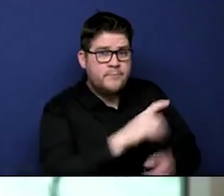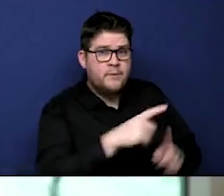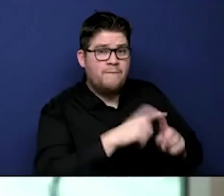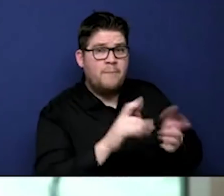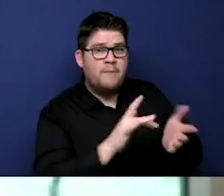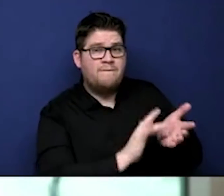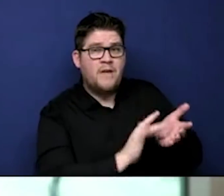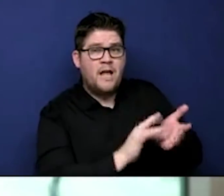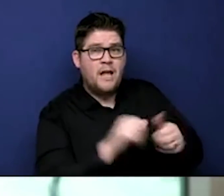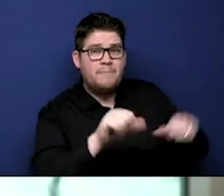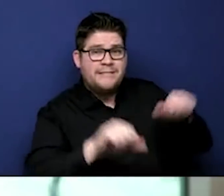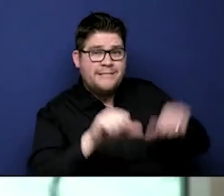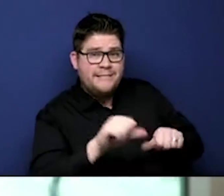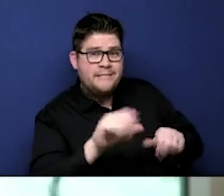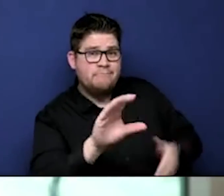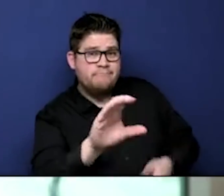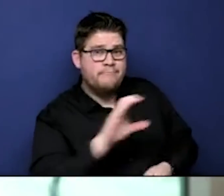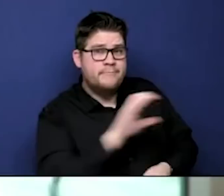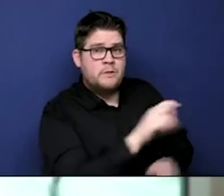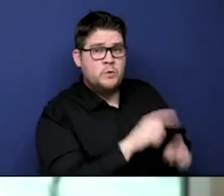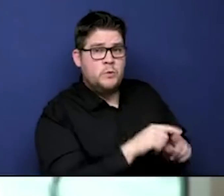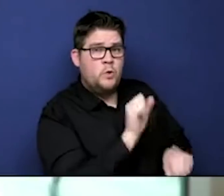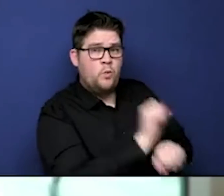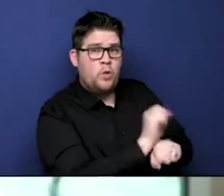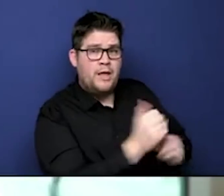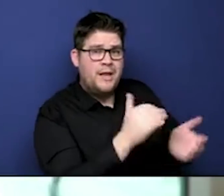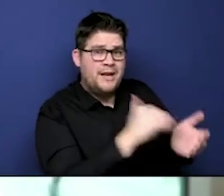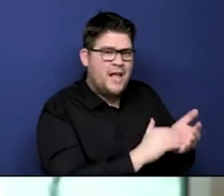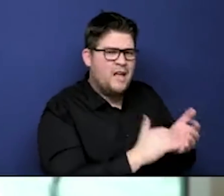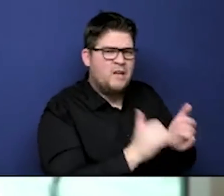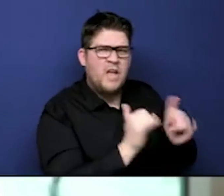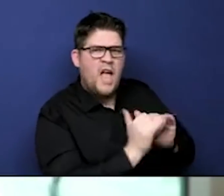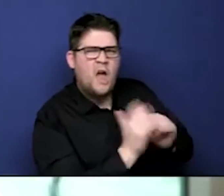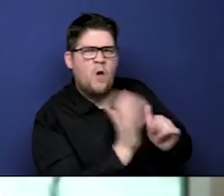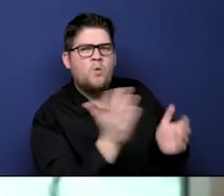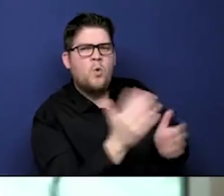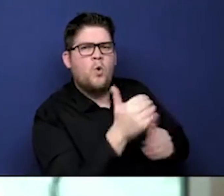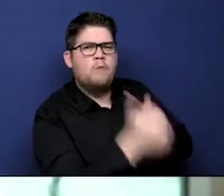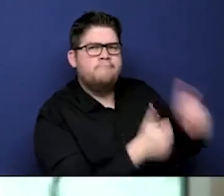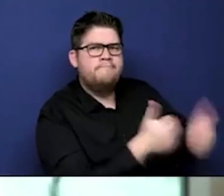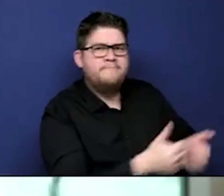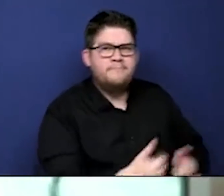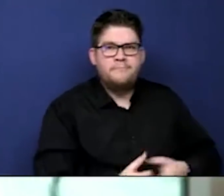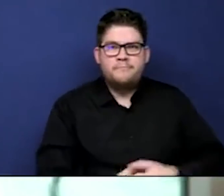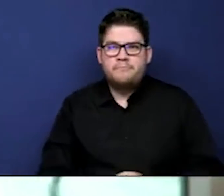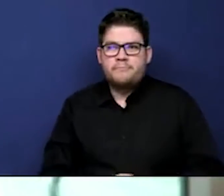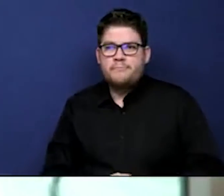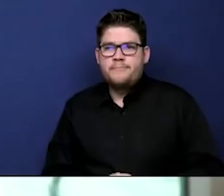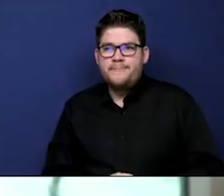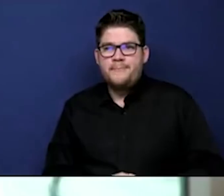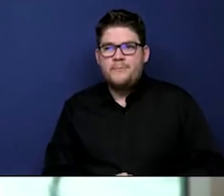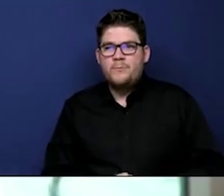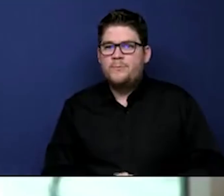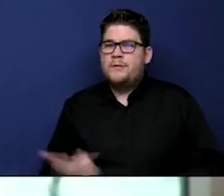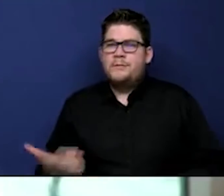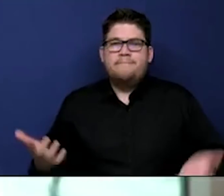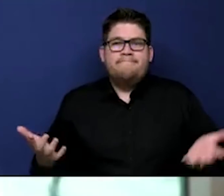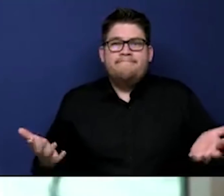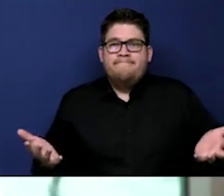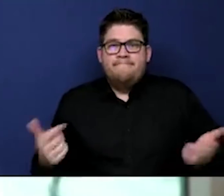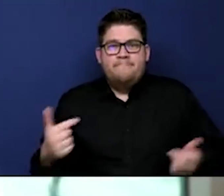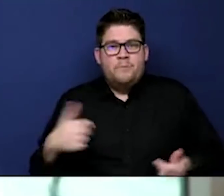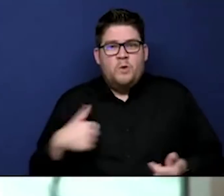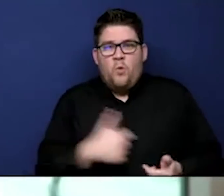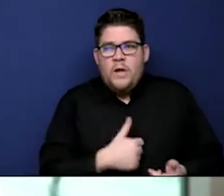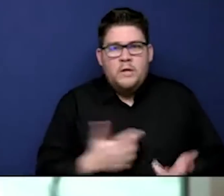the priority frontline workers, or is there some other option? Yeah, so obviously we're looking at whatever option we can do. What we